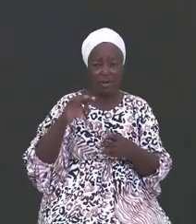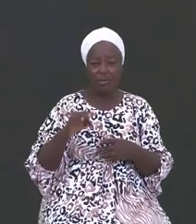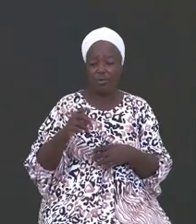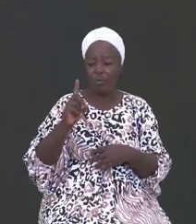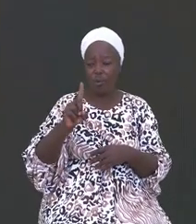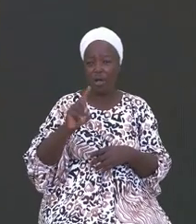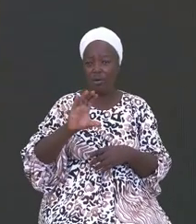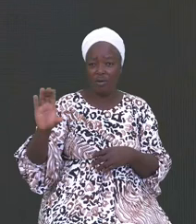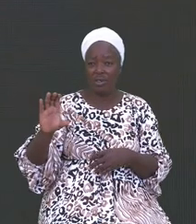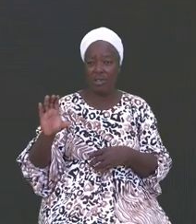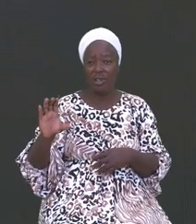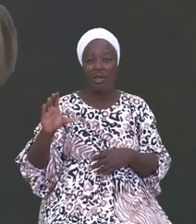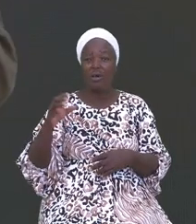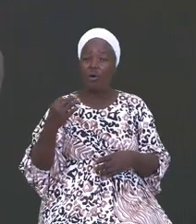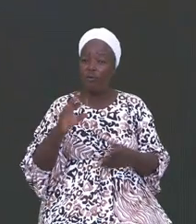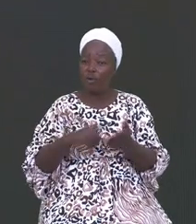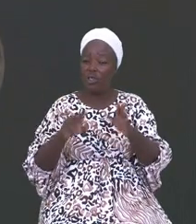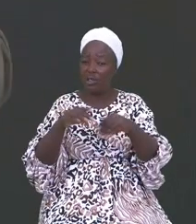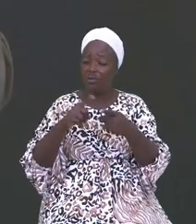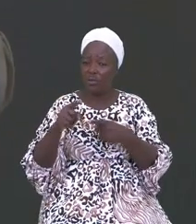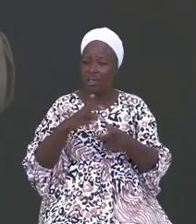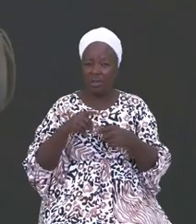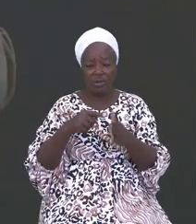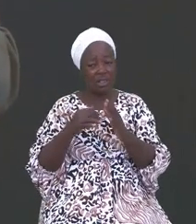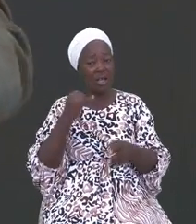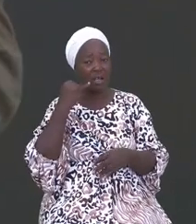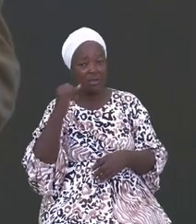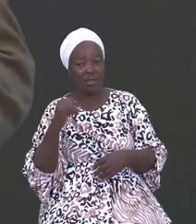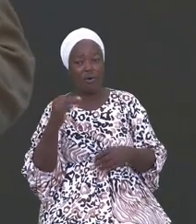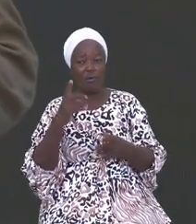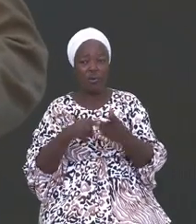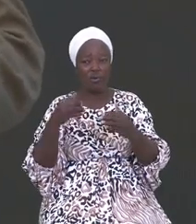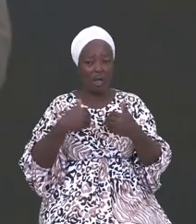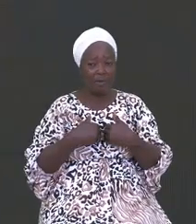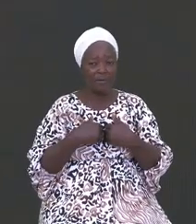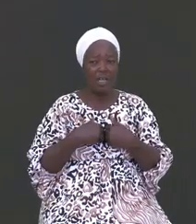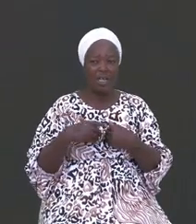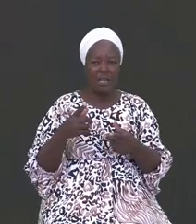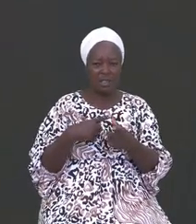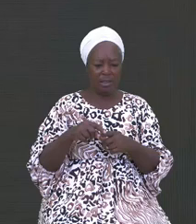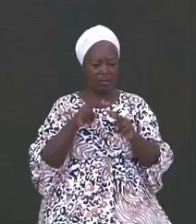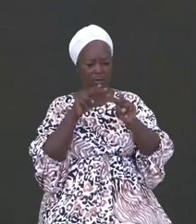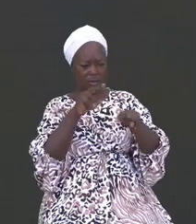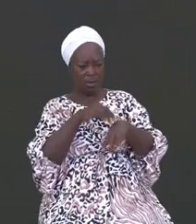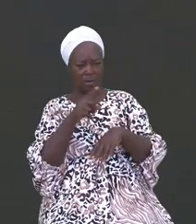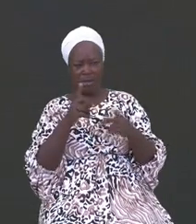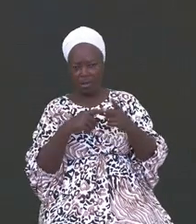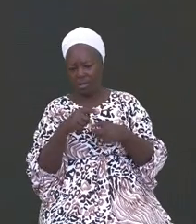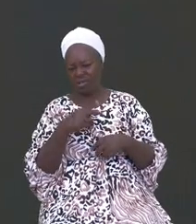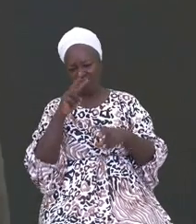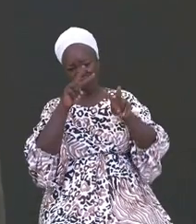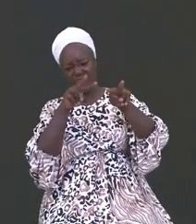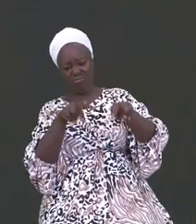jealous of what you have, and those who are envious of what you have, and then they look at you and belittle